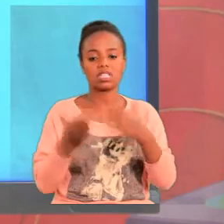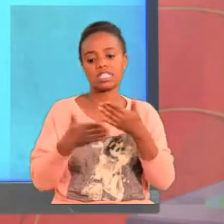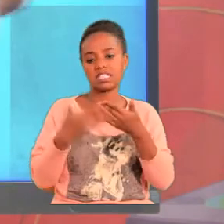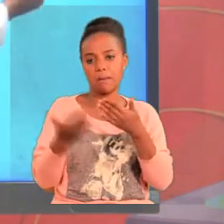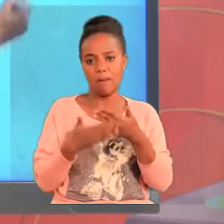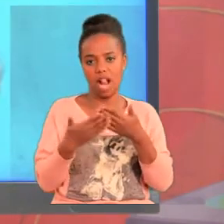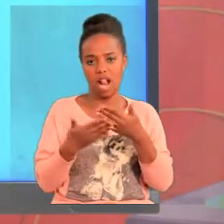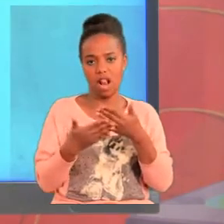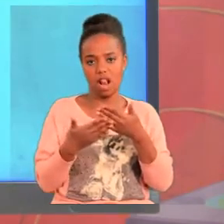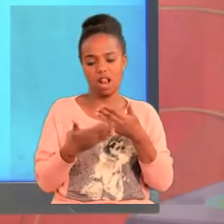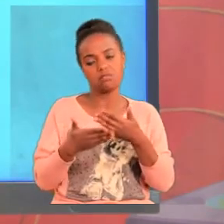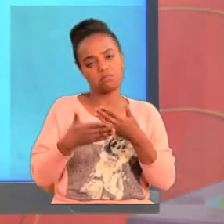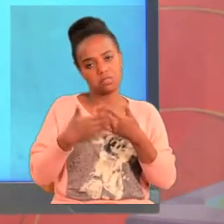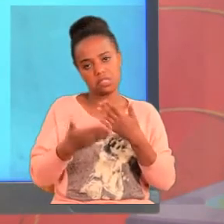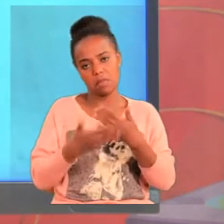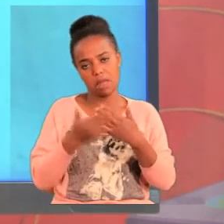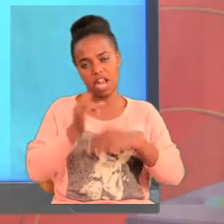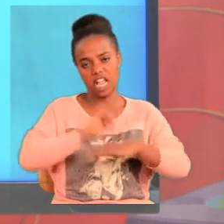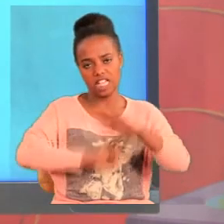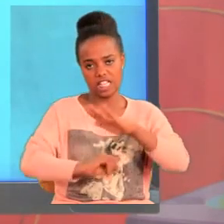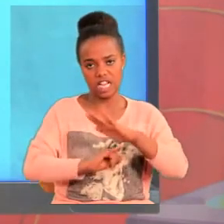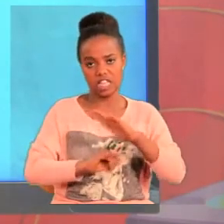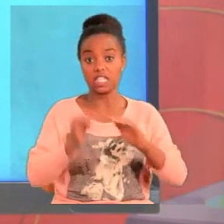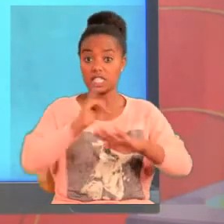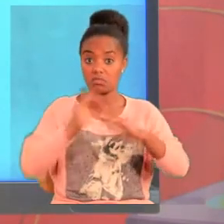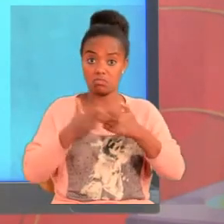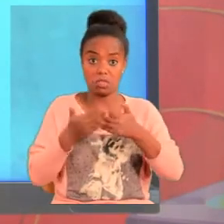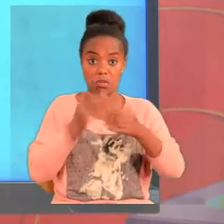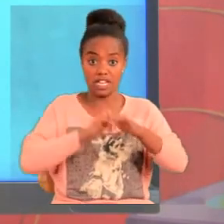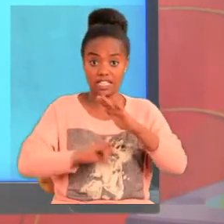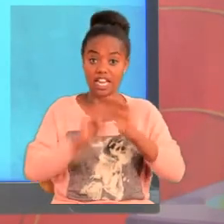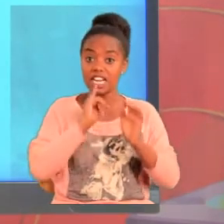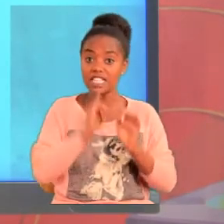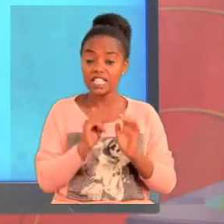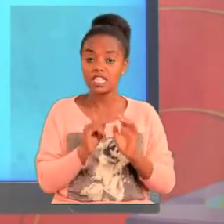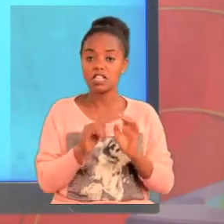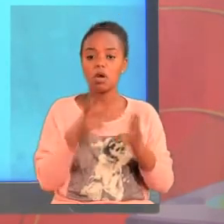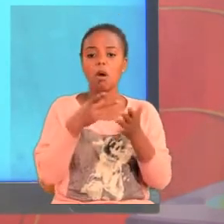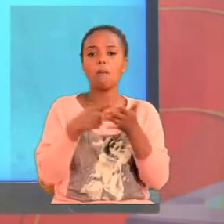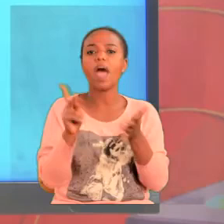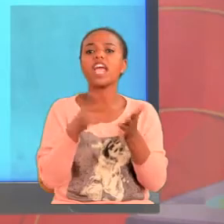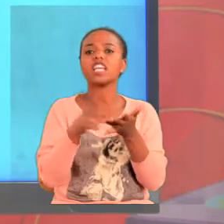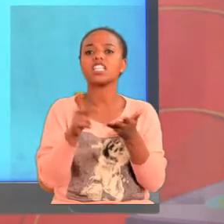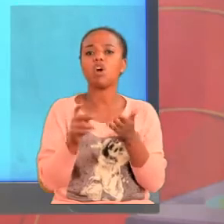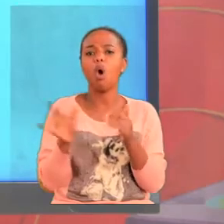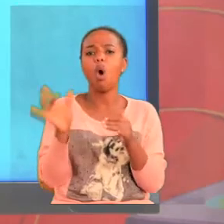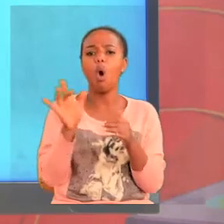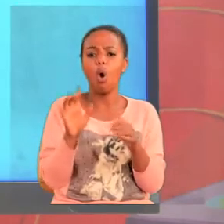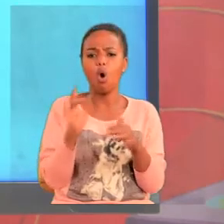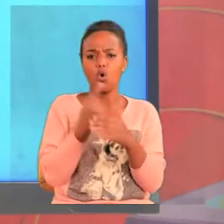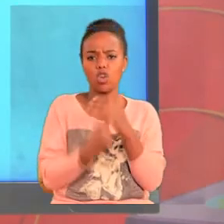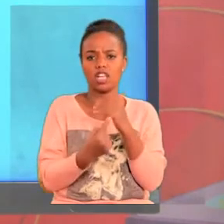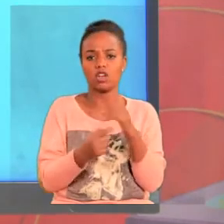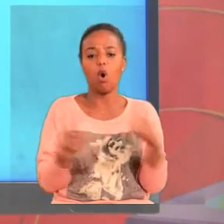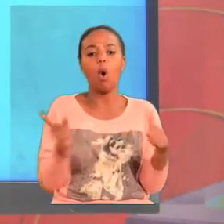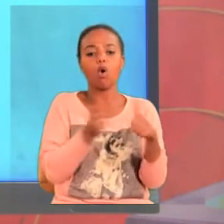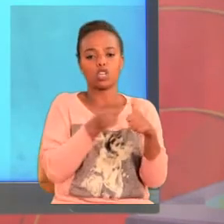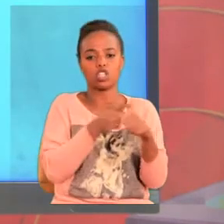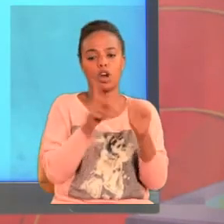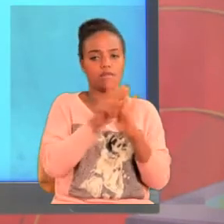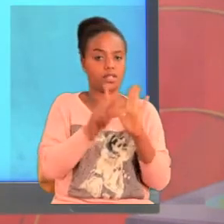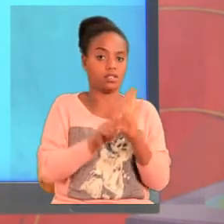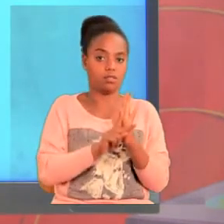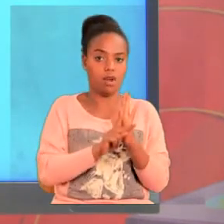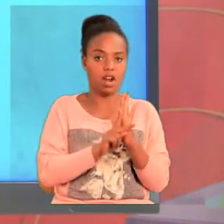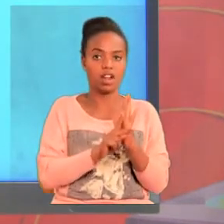interest. Simple interest is the interest which is paid only on the original principal.